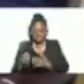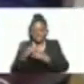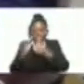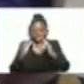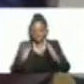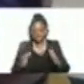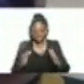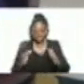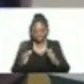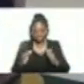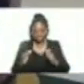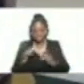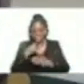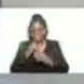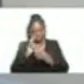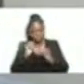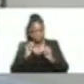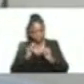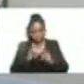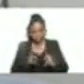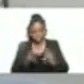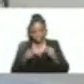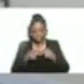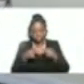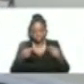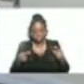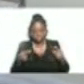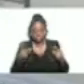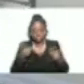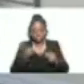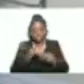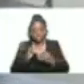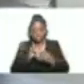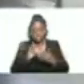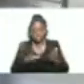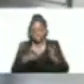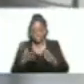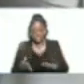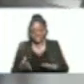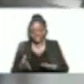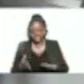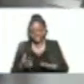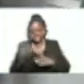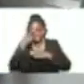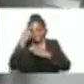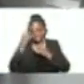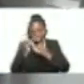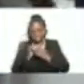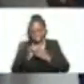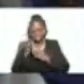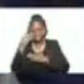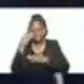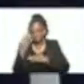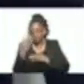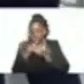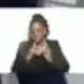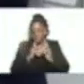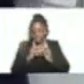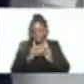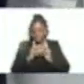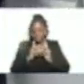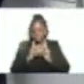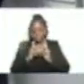process. Luckily, no one was injured or died. That fire, however, impacted the livelihood of at least four households.